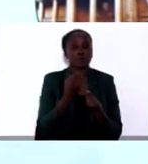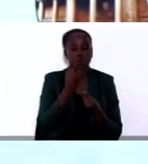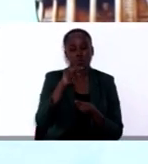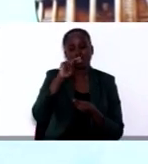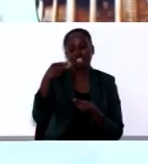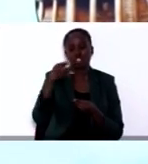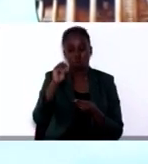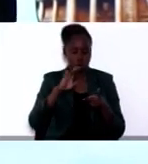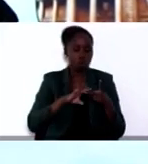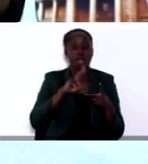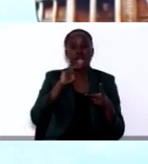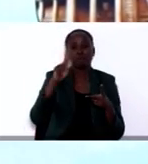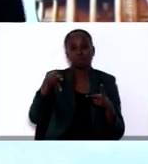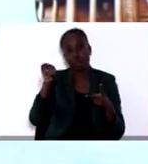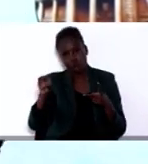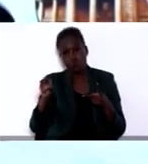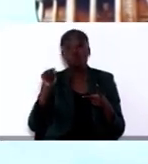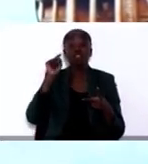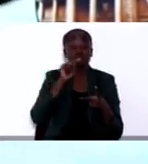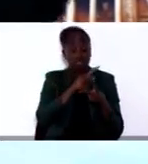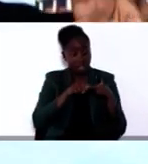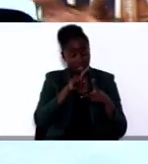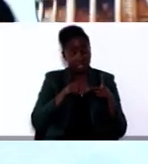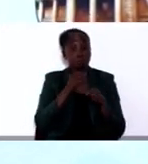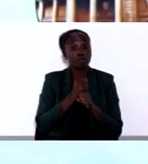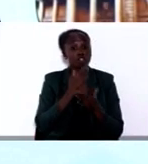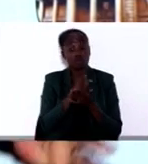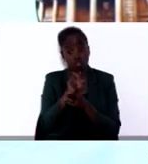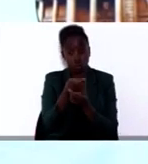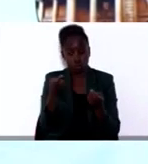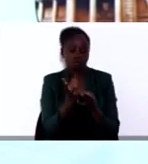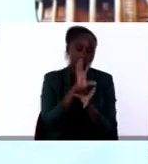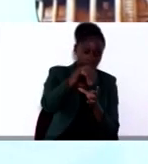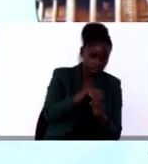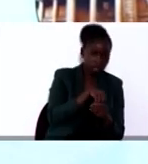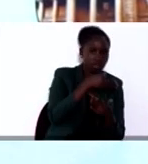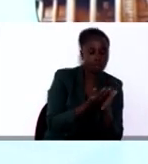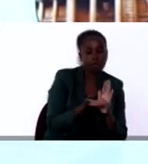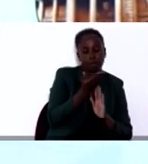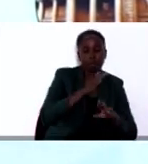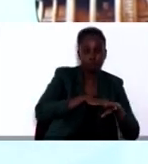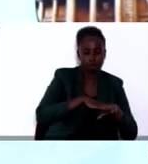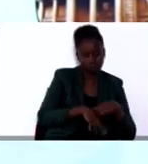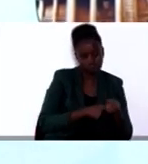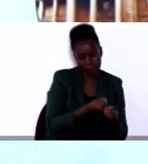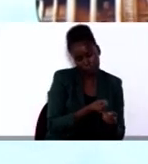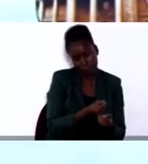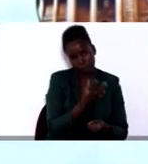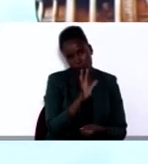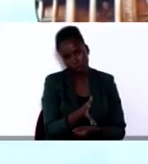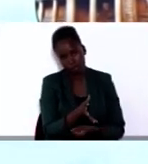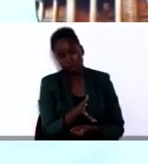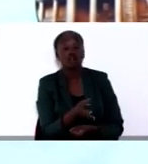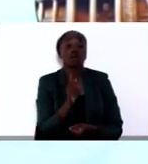and NPOs to bring their resources into this network to increase it, to provide support. We will